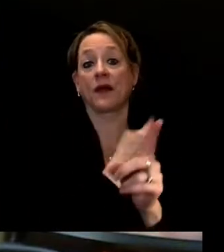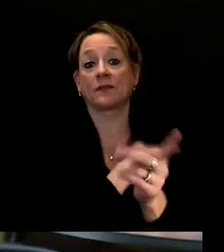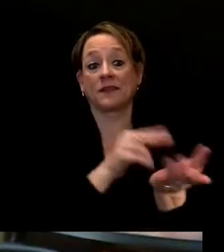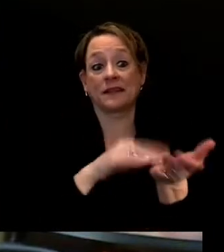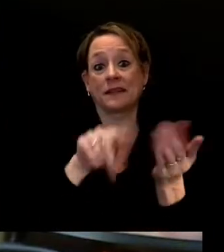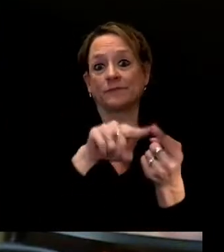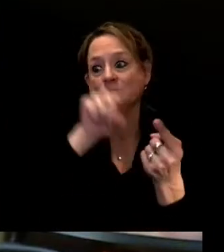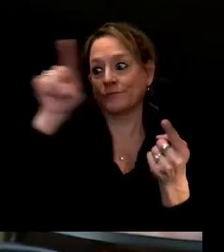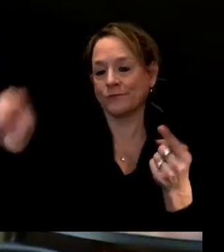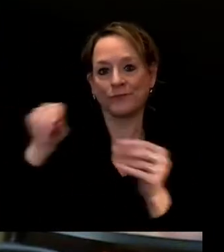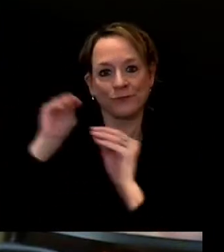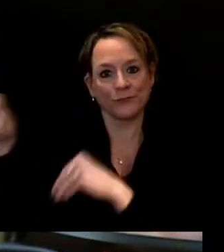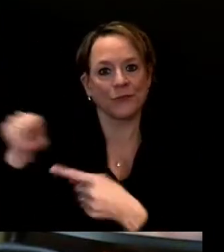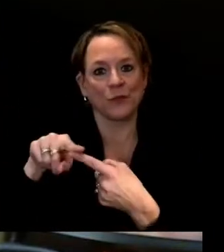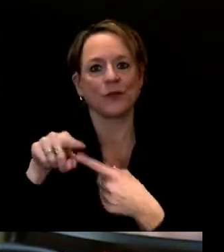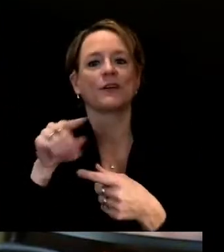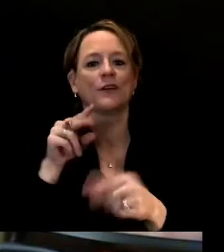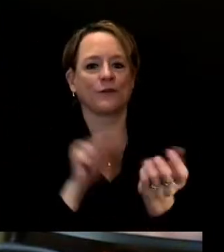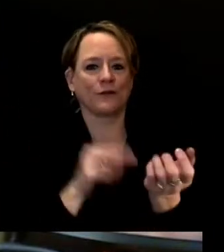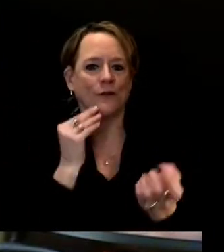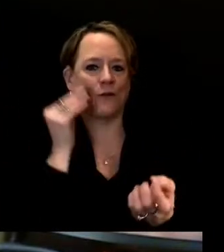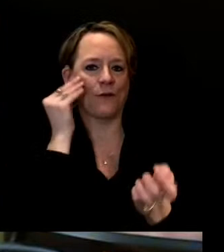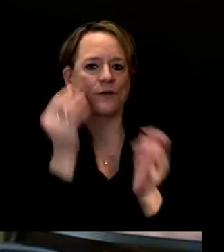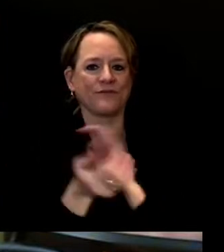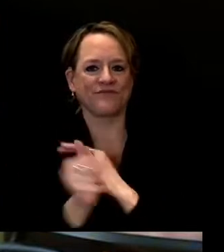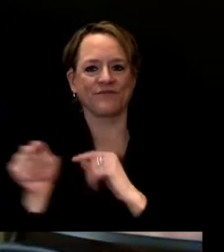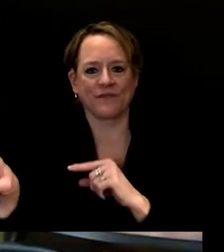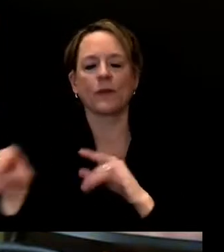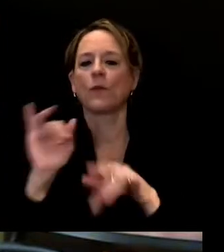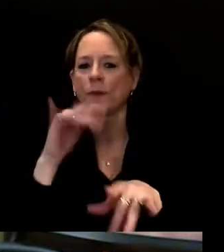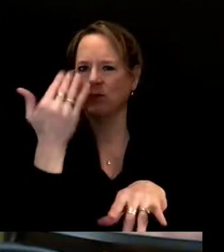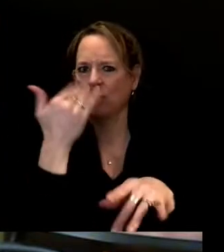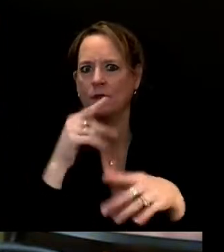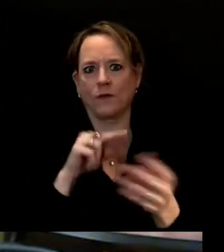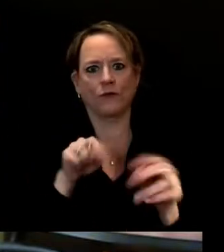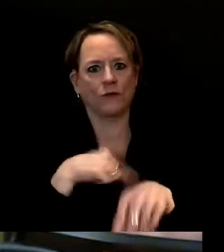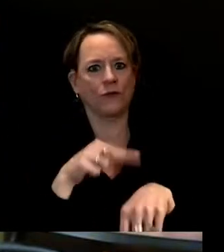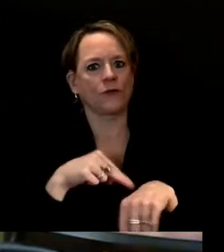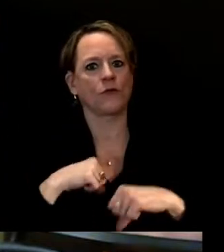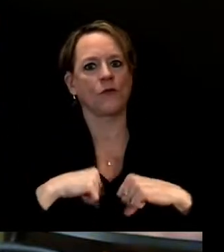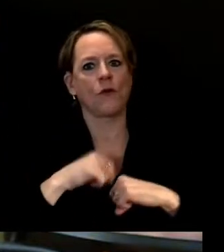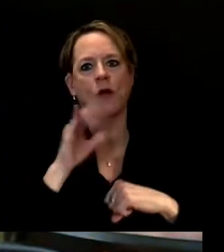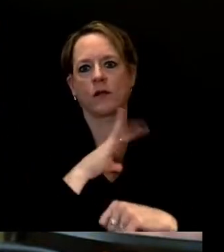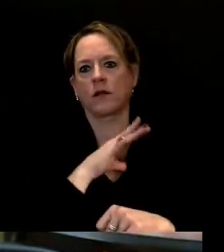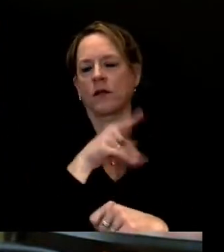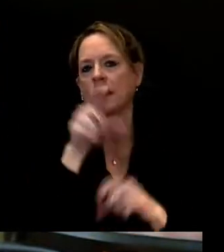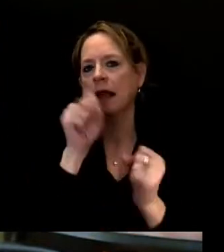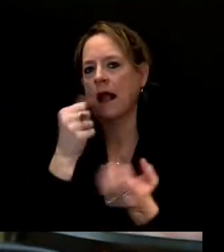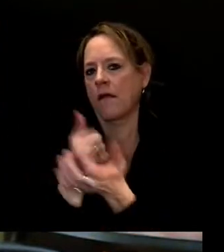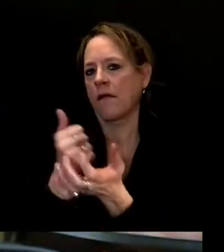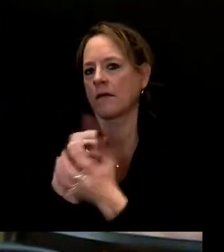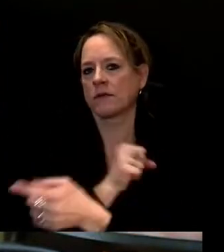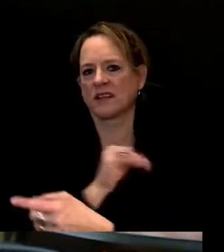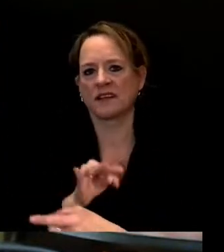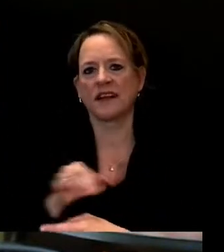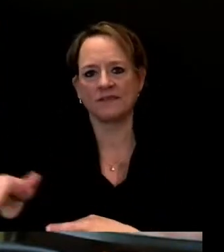Madison College course is, again, a sort of interim step between that 16-hour online short-term course and